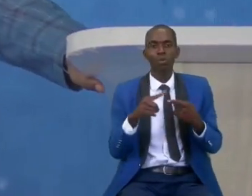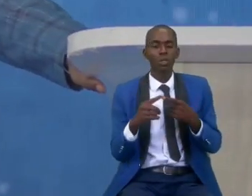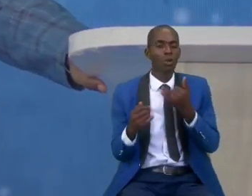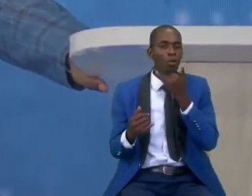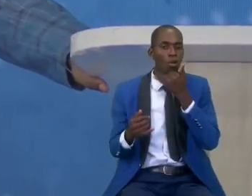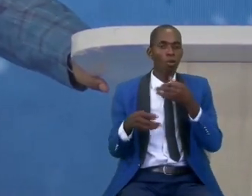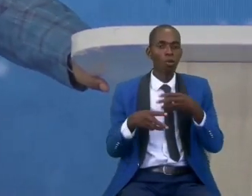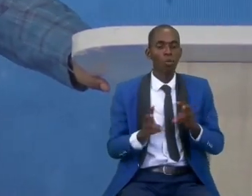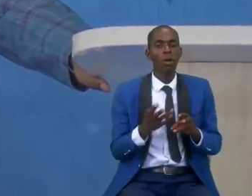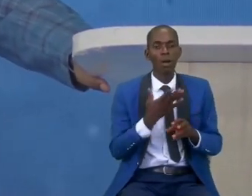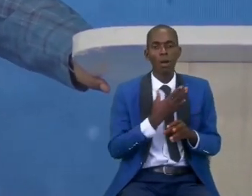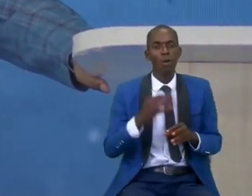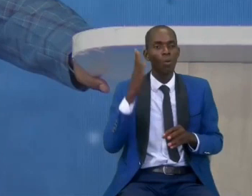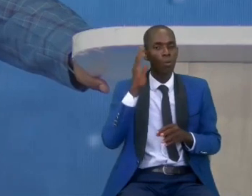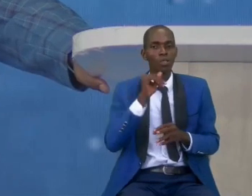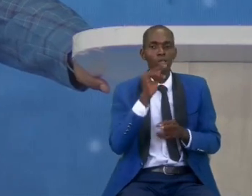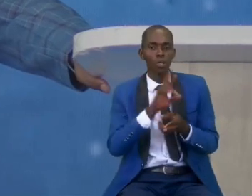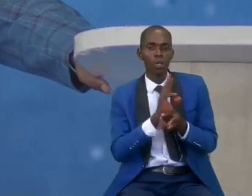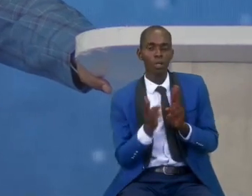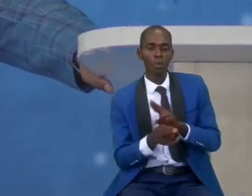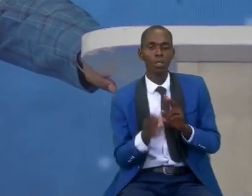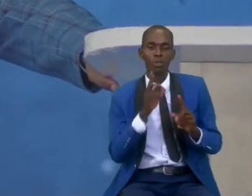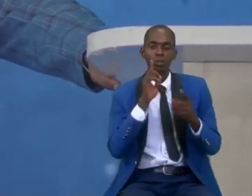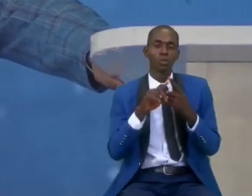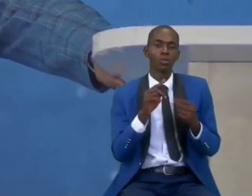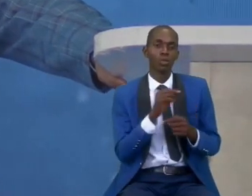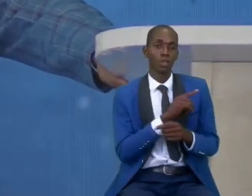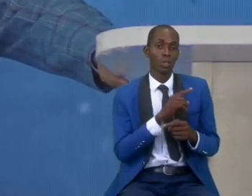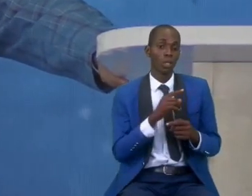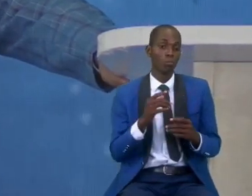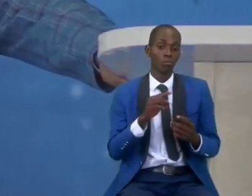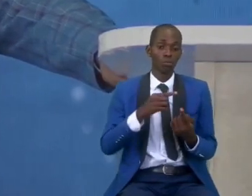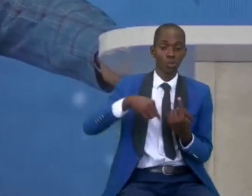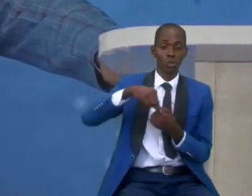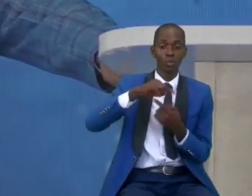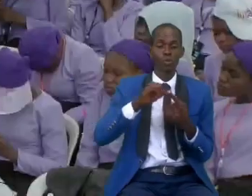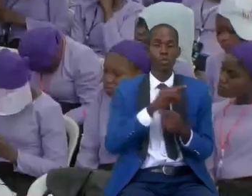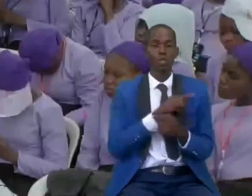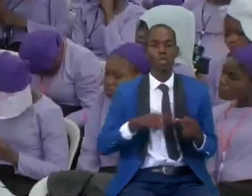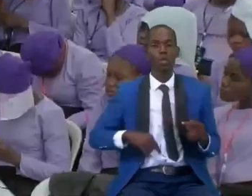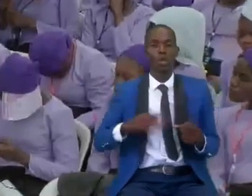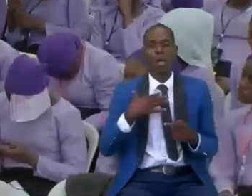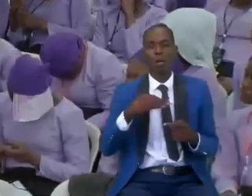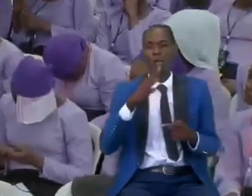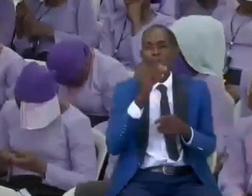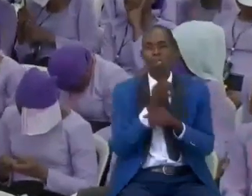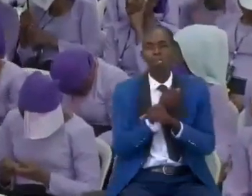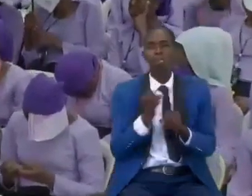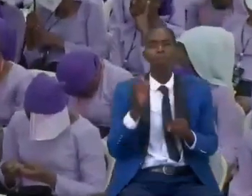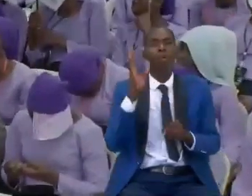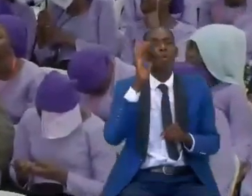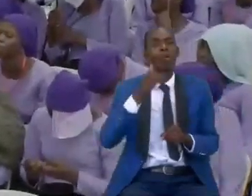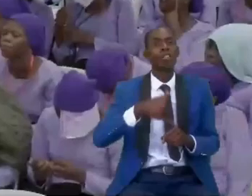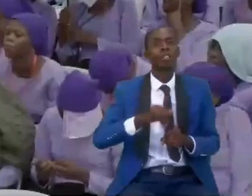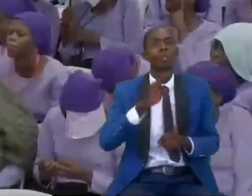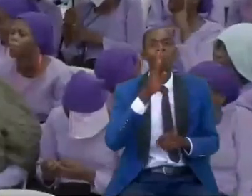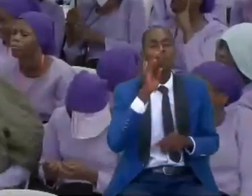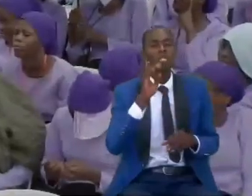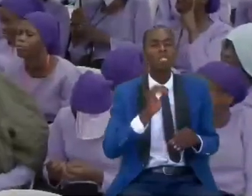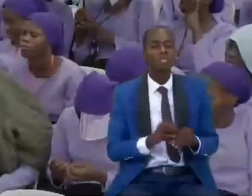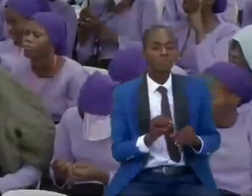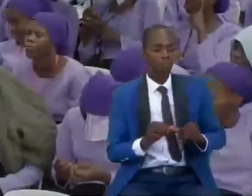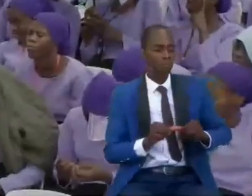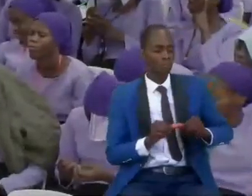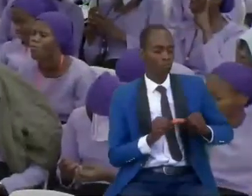and become born again, he will still be in endless existence in hellfire forever.